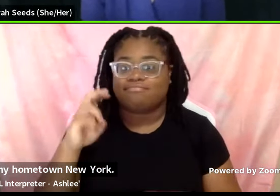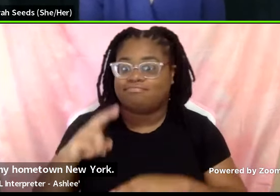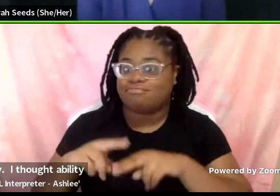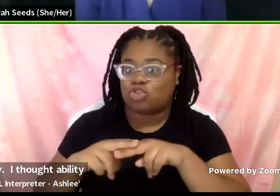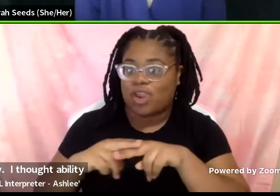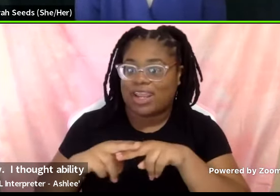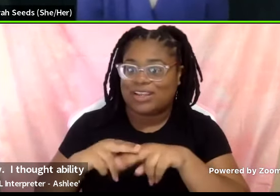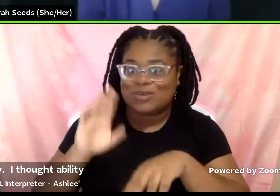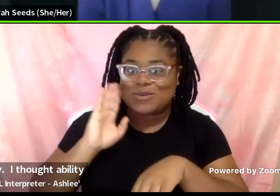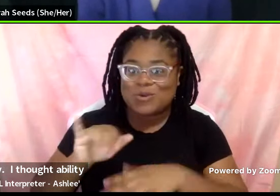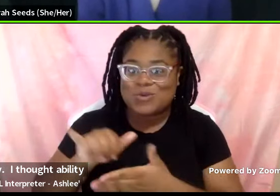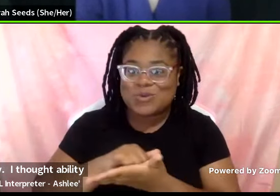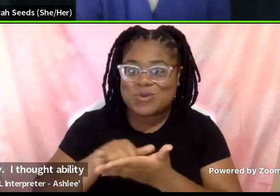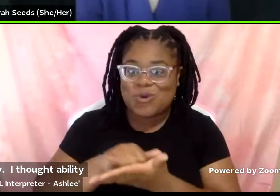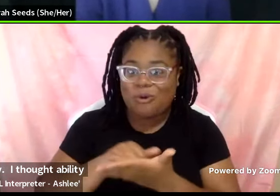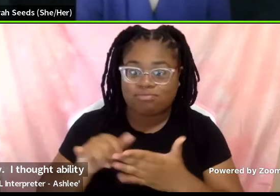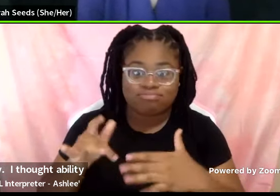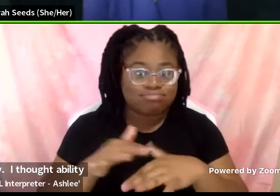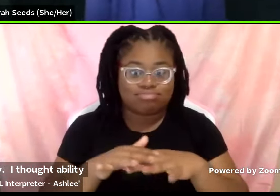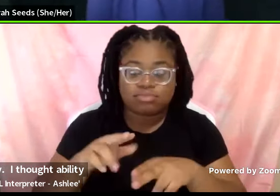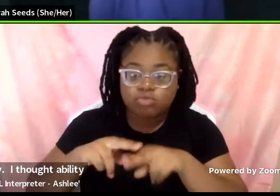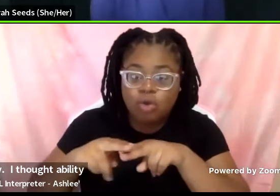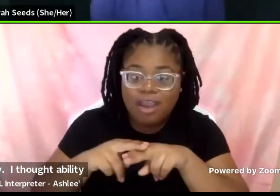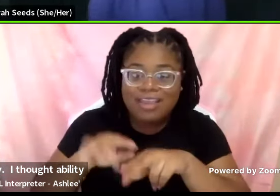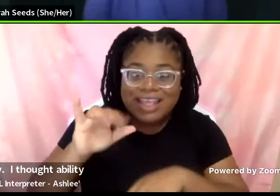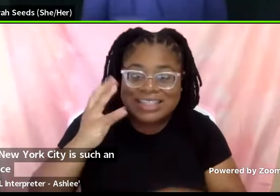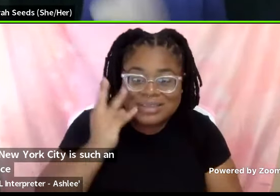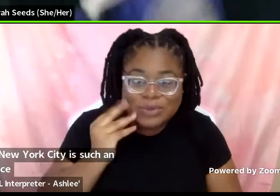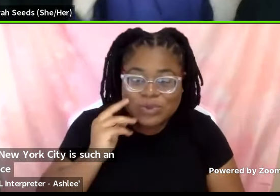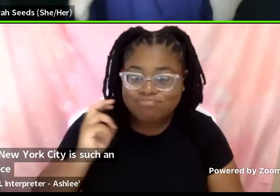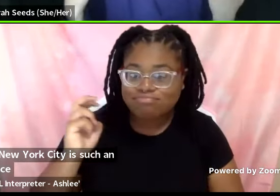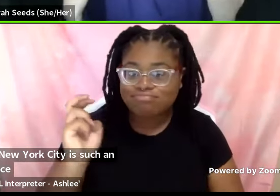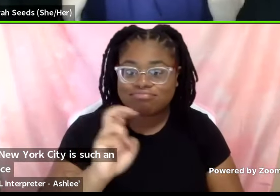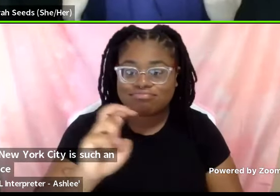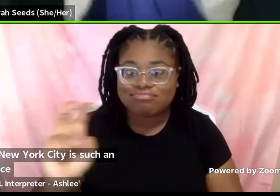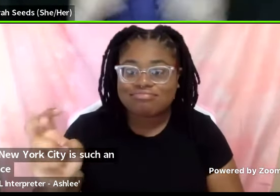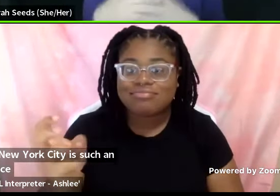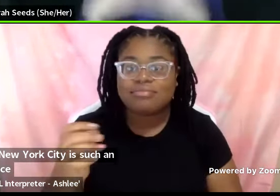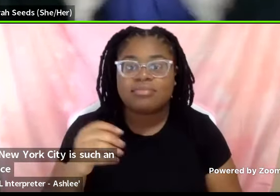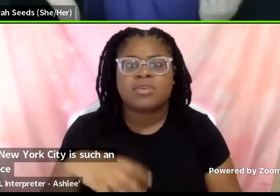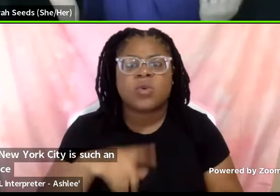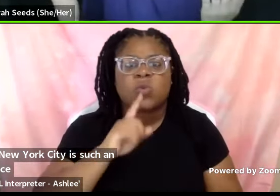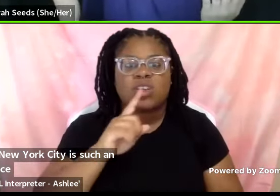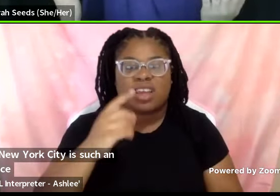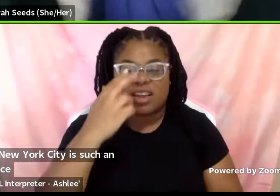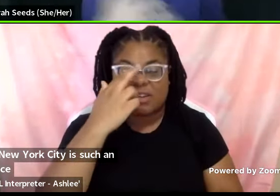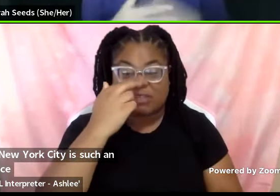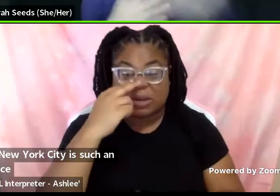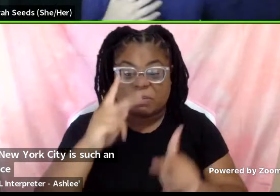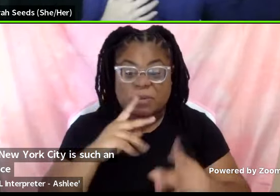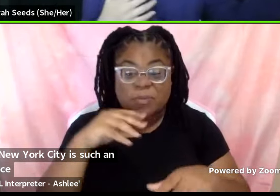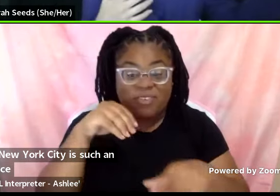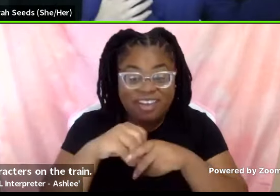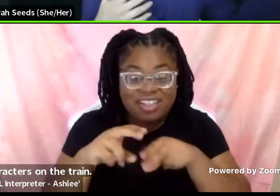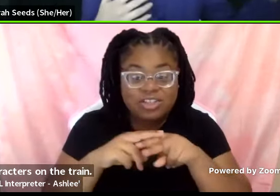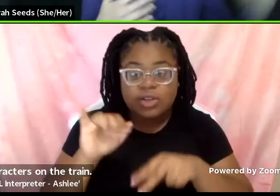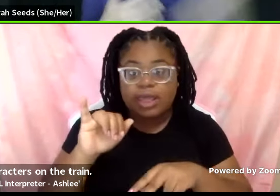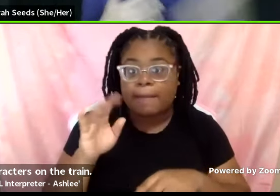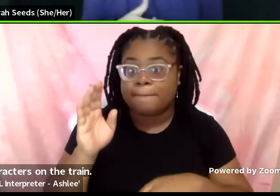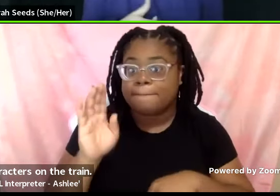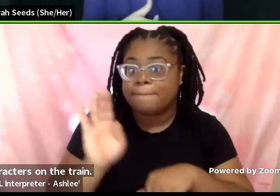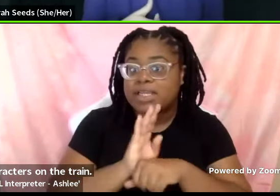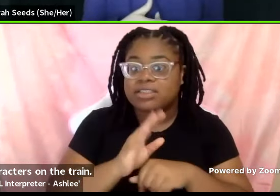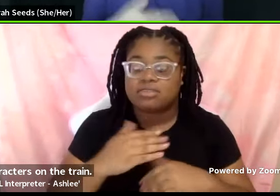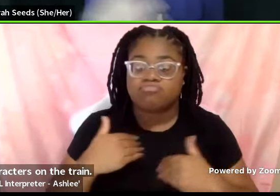is such a experience. And there's a lot of fun characters on the train. Everybody rides a train, from like a business person